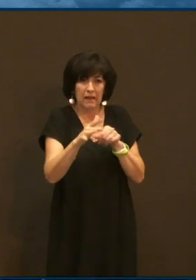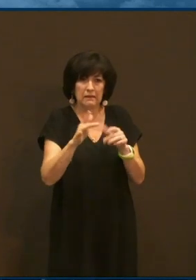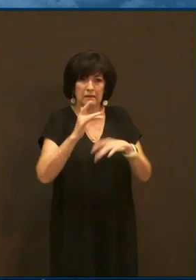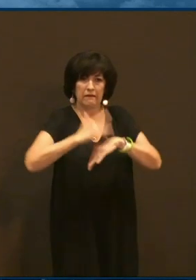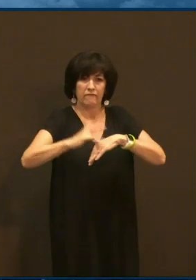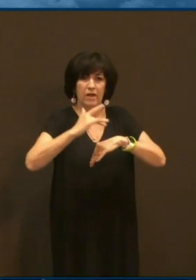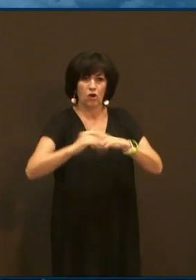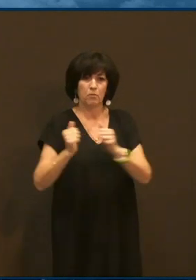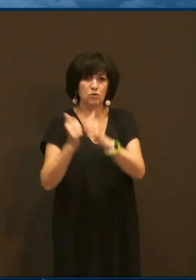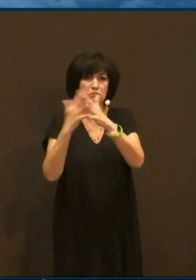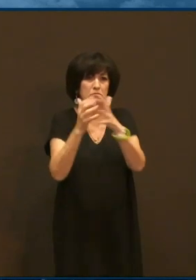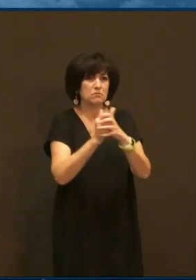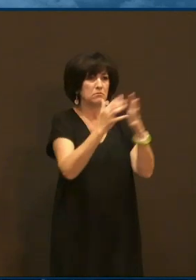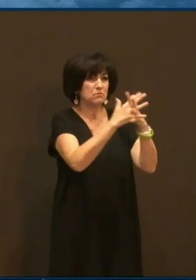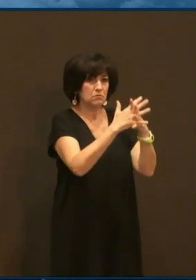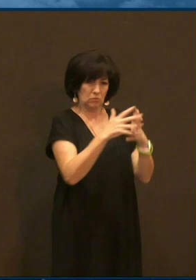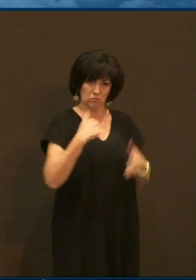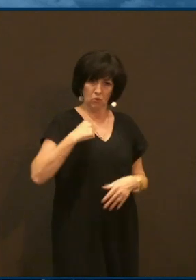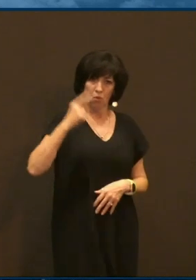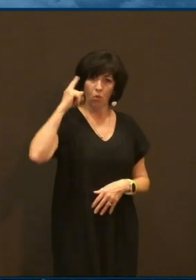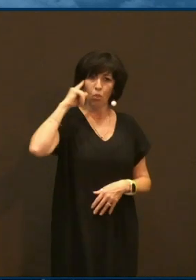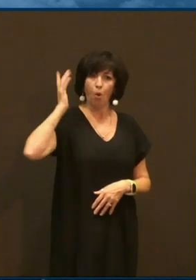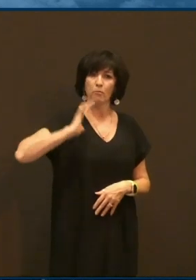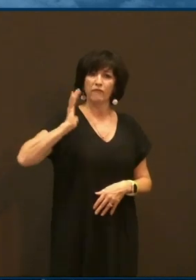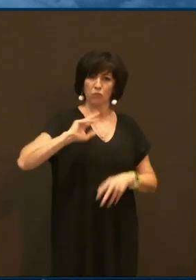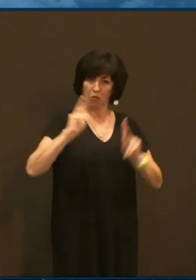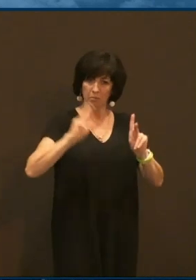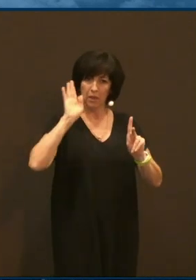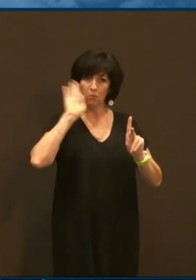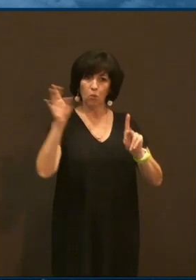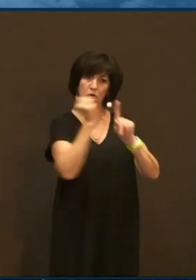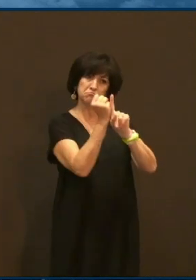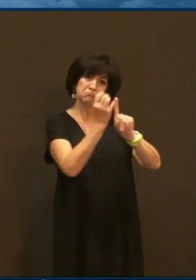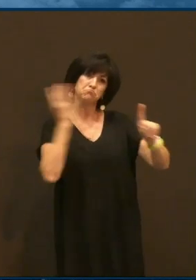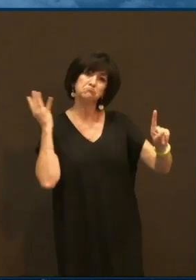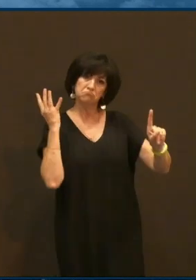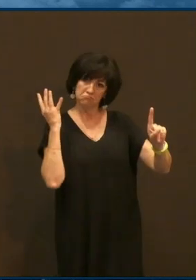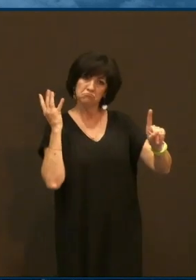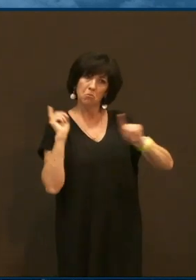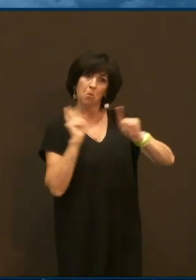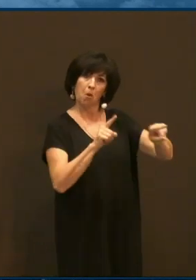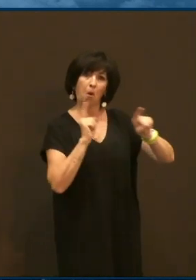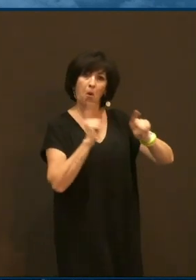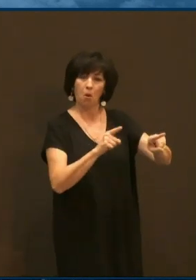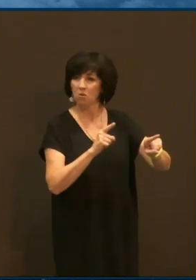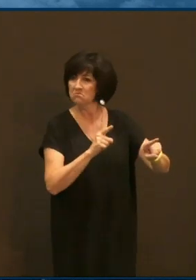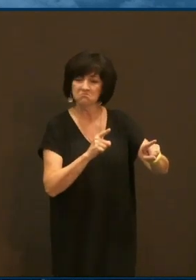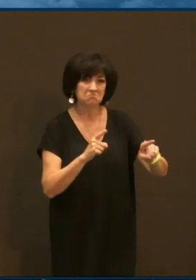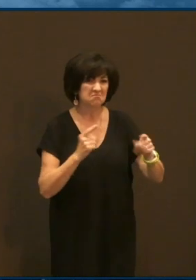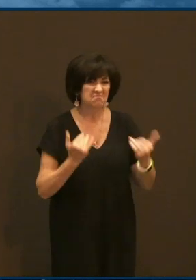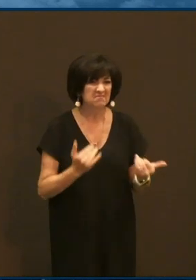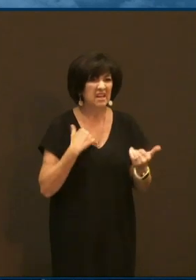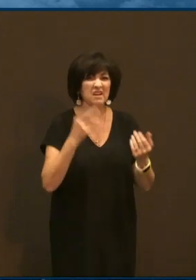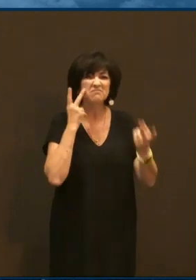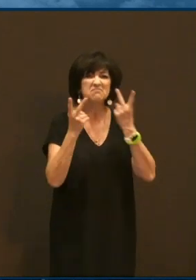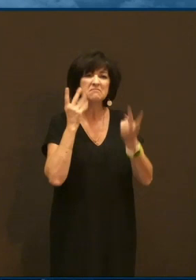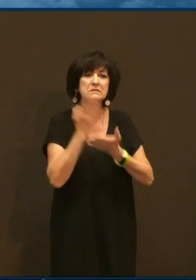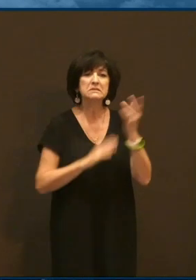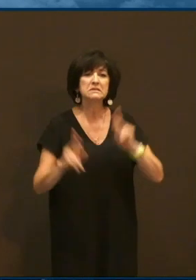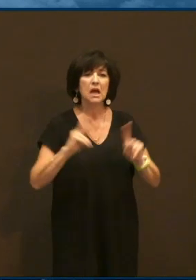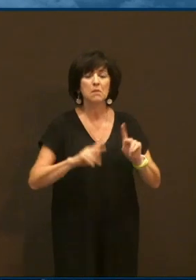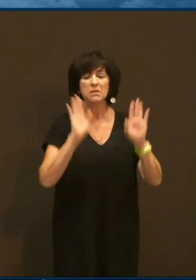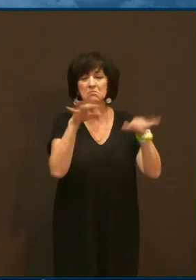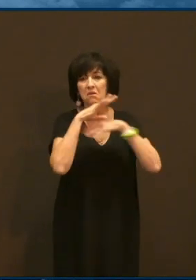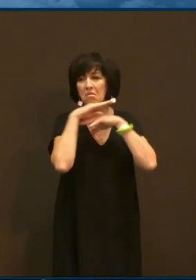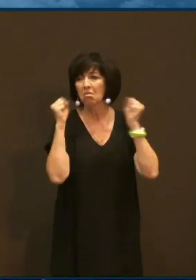getting quite the interest that we expected. AJ, maybe you'll comment on that. But we need folks to come out and get tested, particularly if